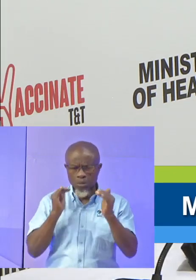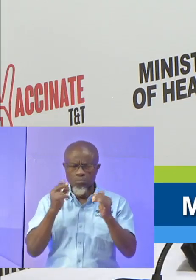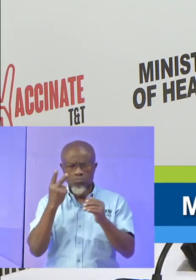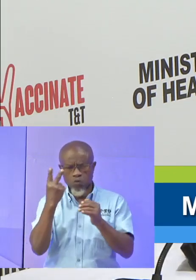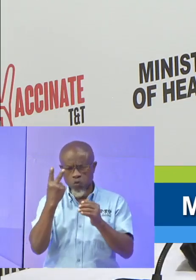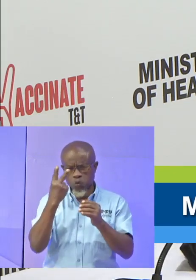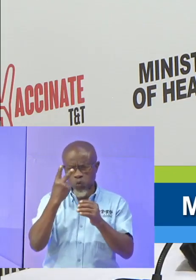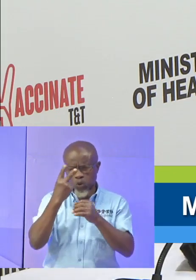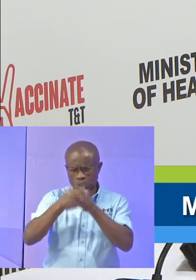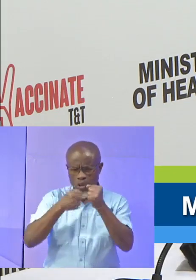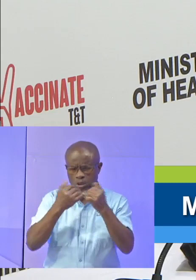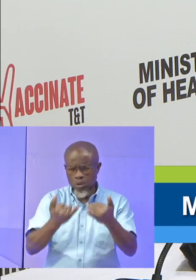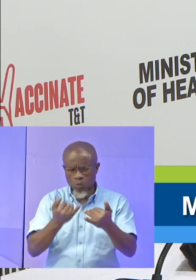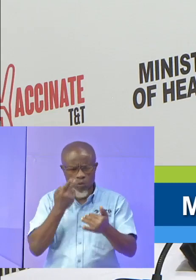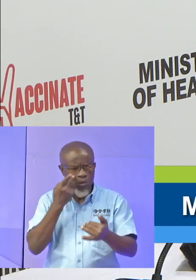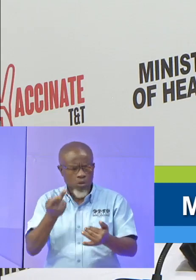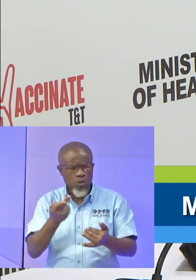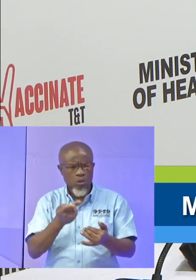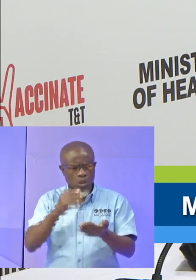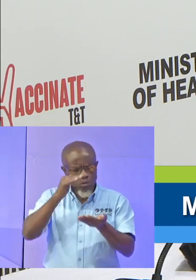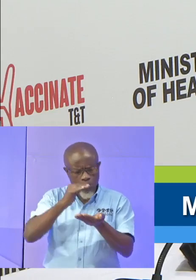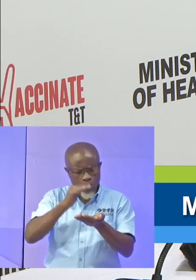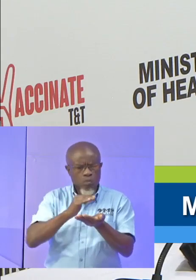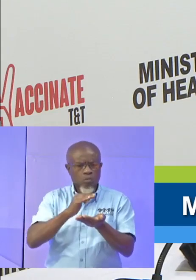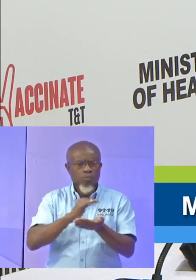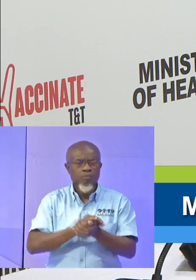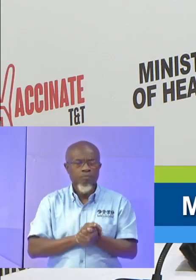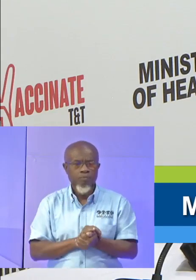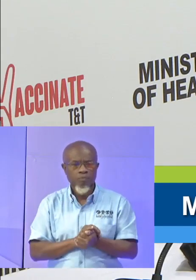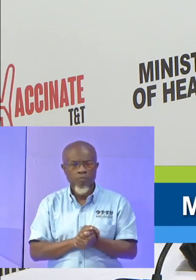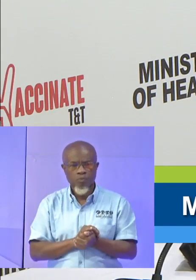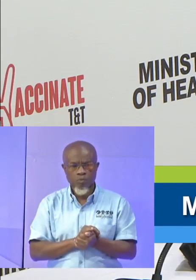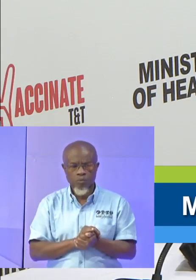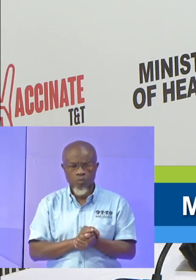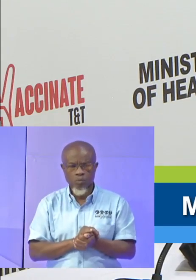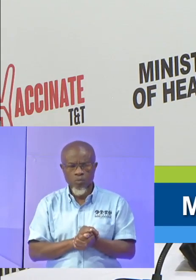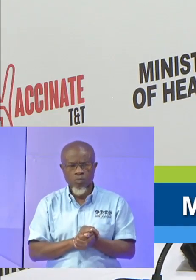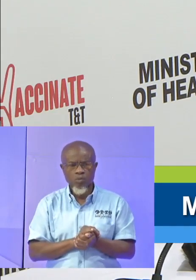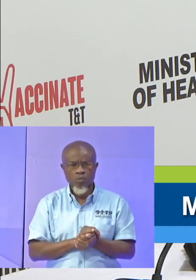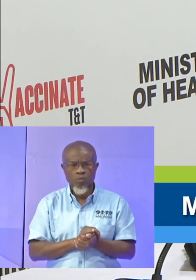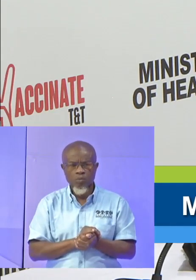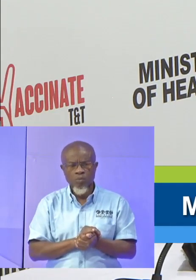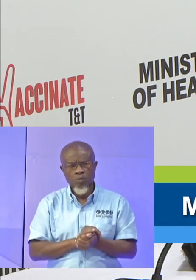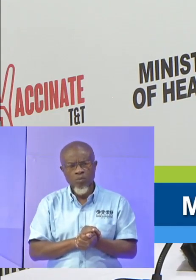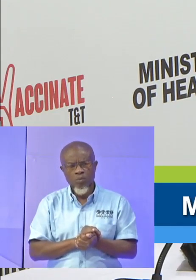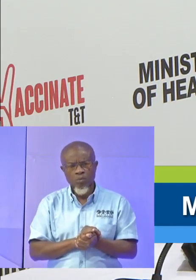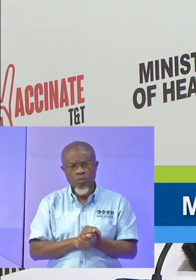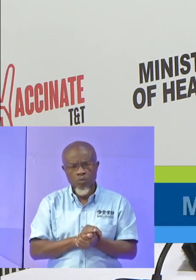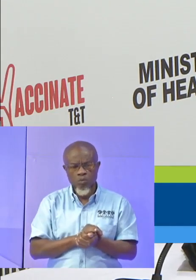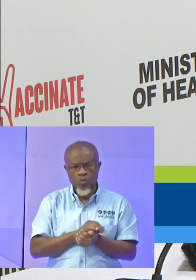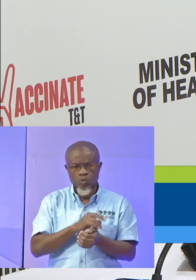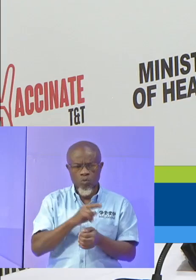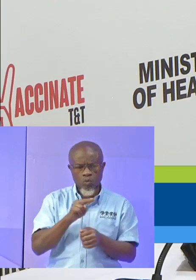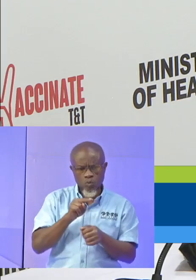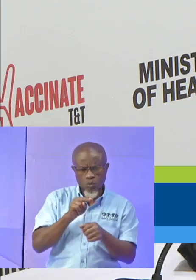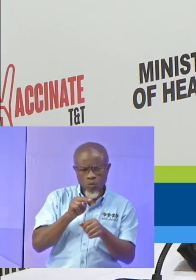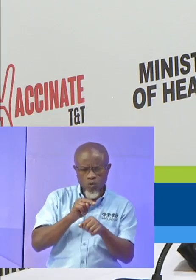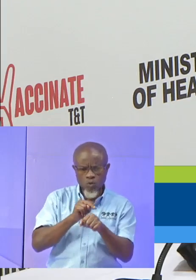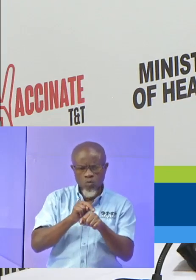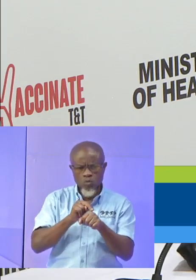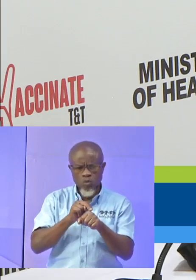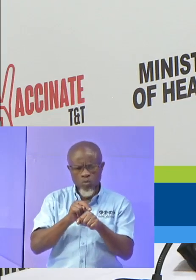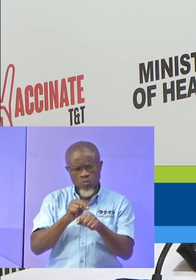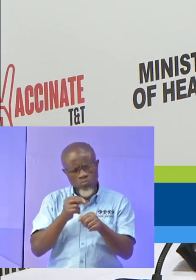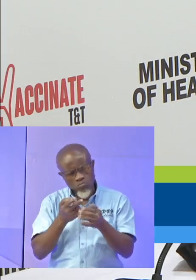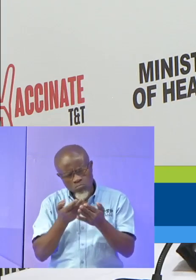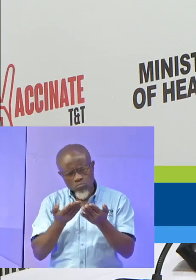testing positive, let us say, is 50 to 60% with flu-like illnesses. The others normally form part of the common cold or